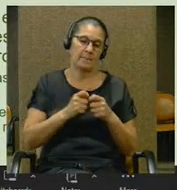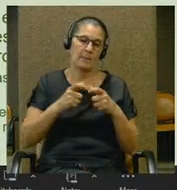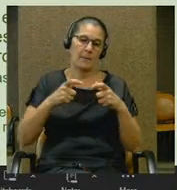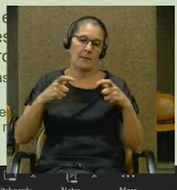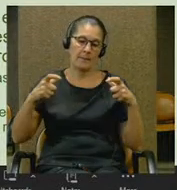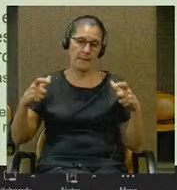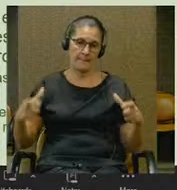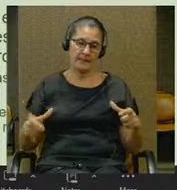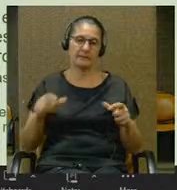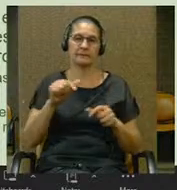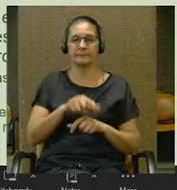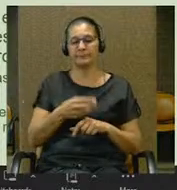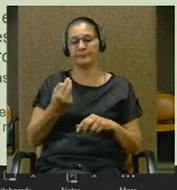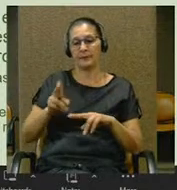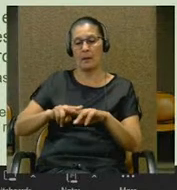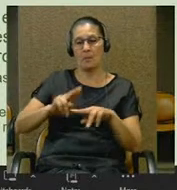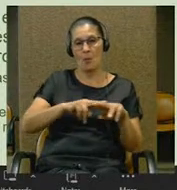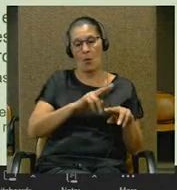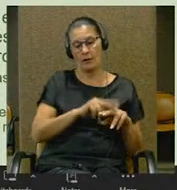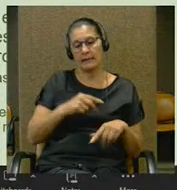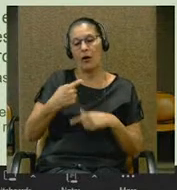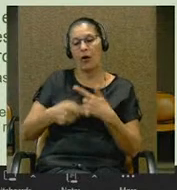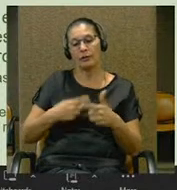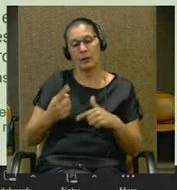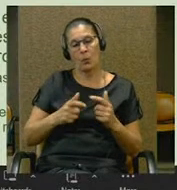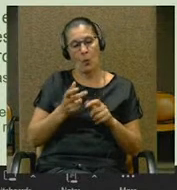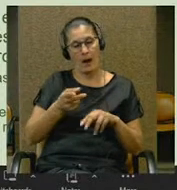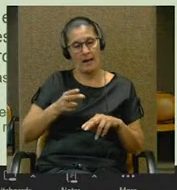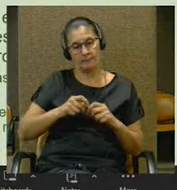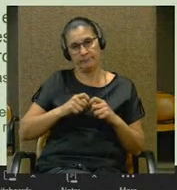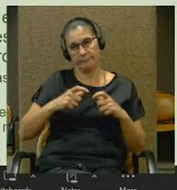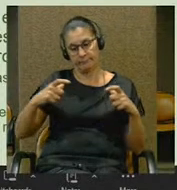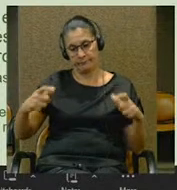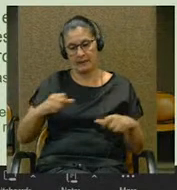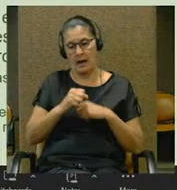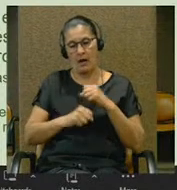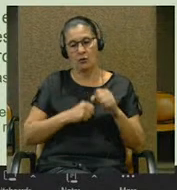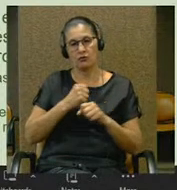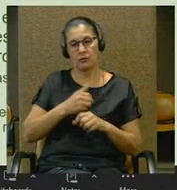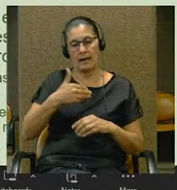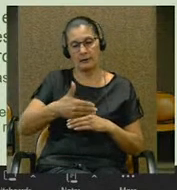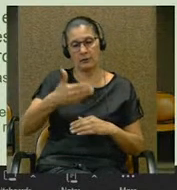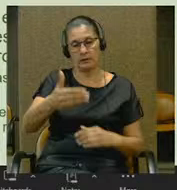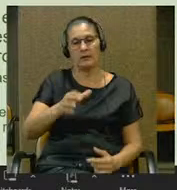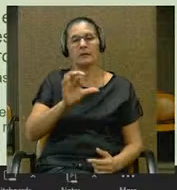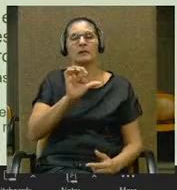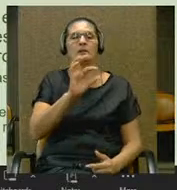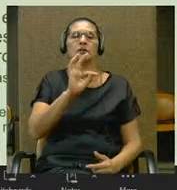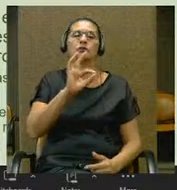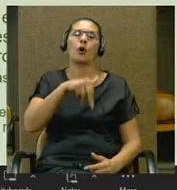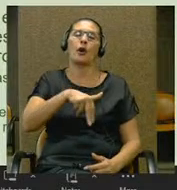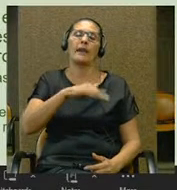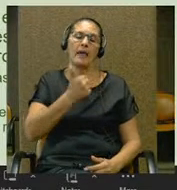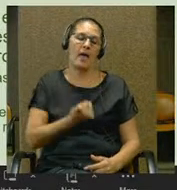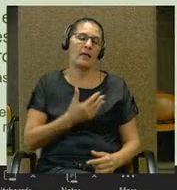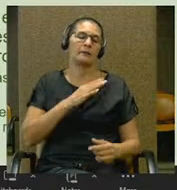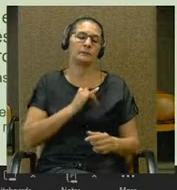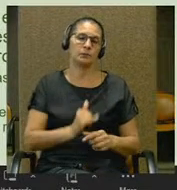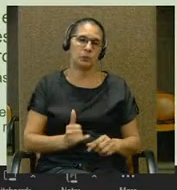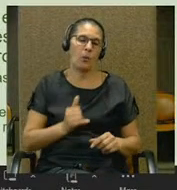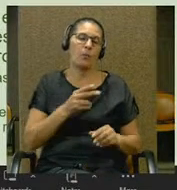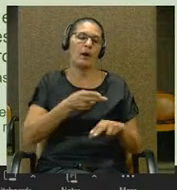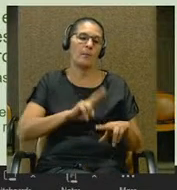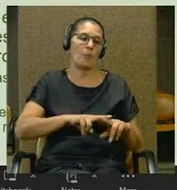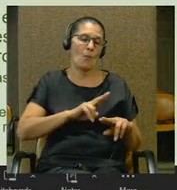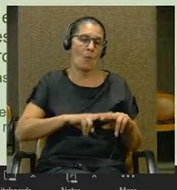of overdose. The deaths continued to increase in the next years, and Estonia had the